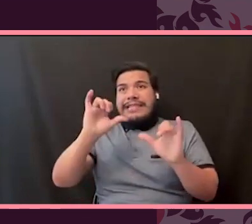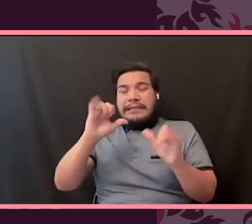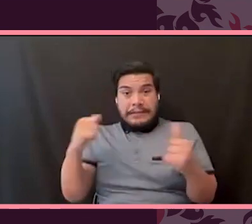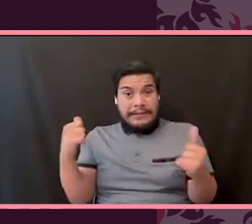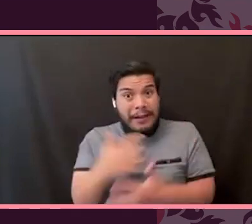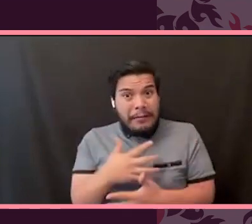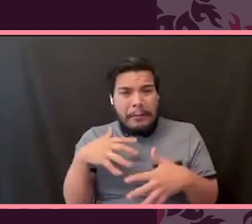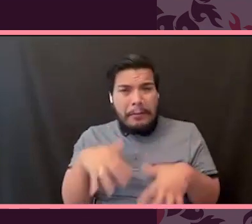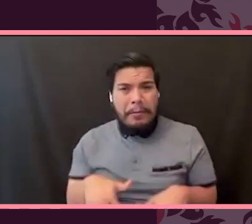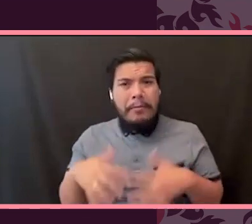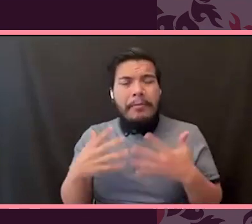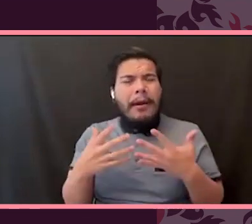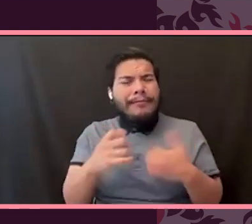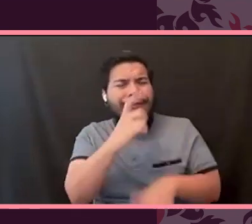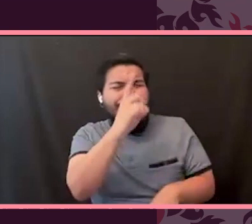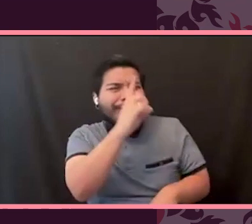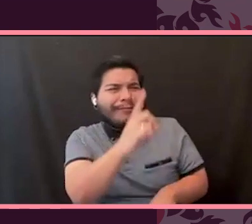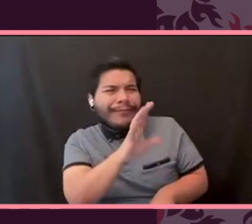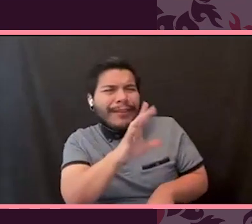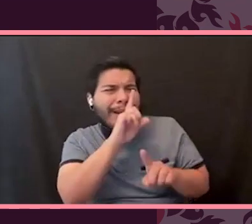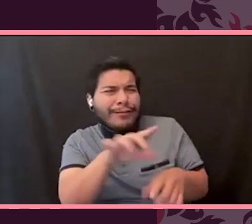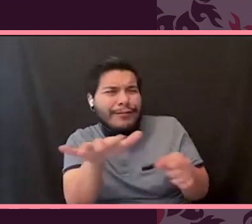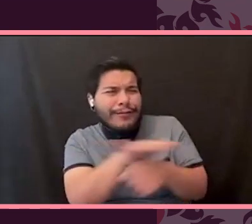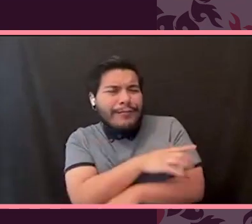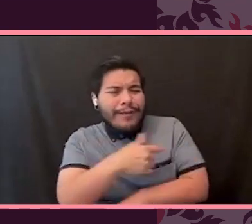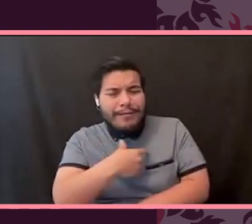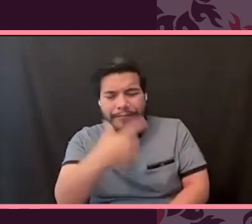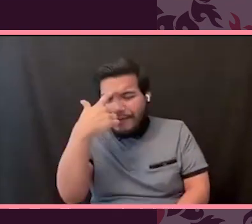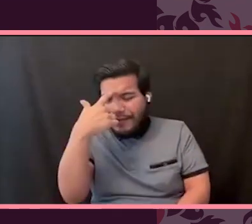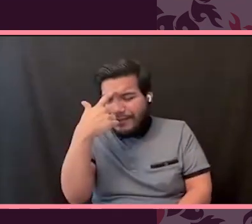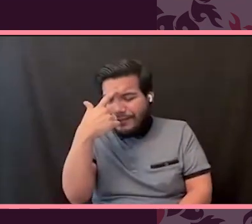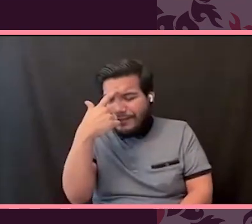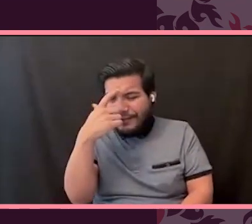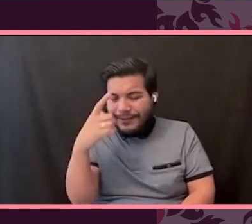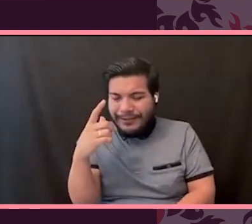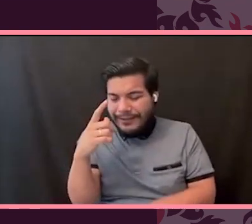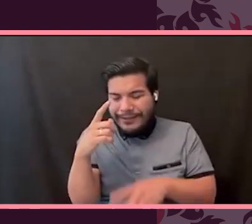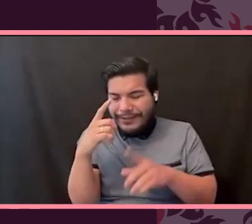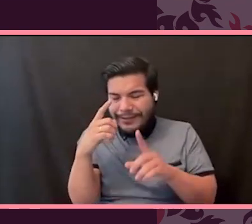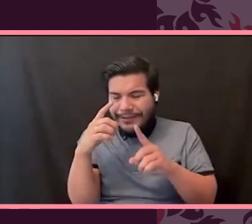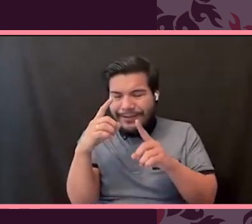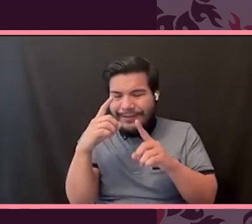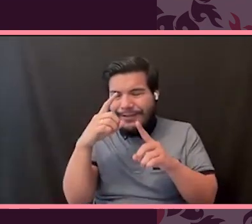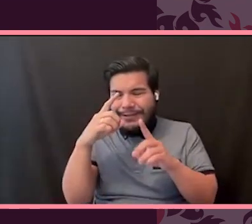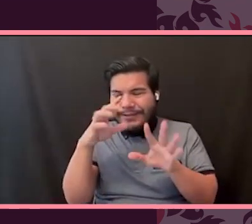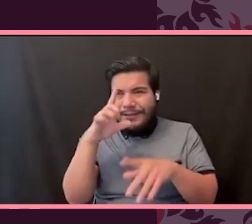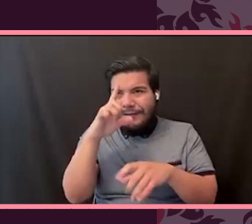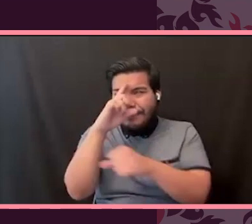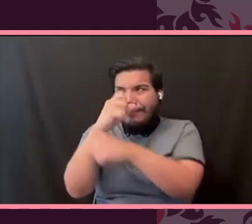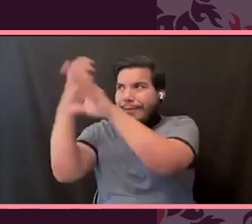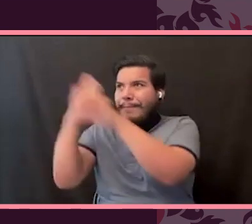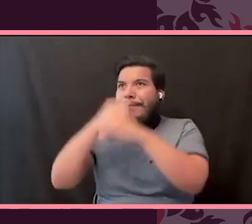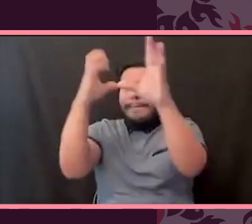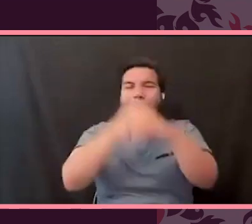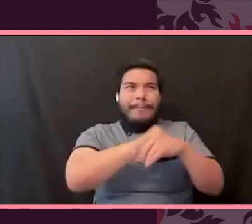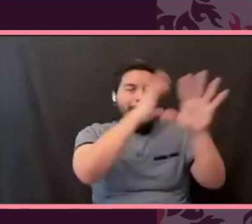not sure if I fully answered your question, Lindsay. I just kind of, my mind did its thing, mind mapping thing. So I